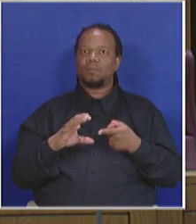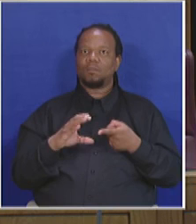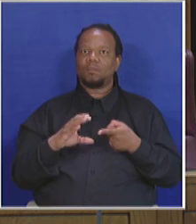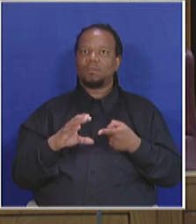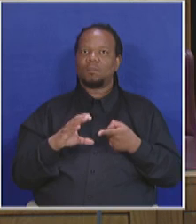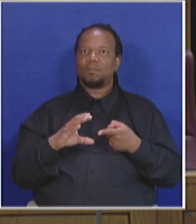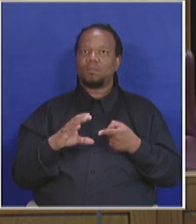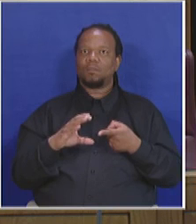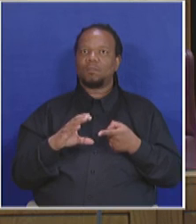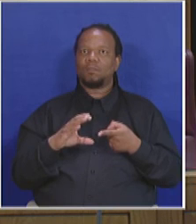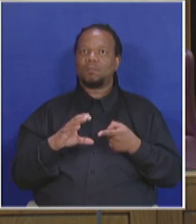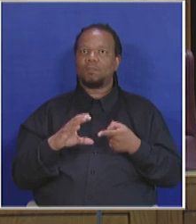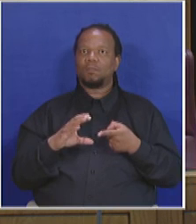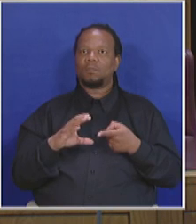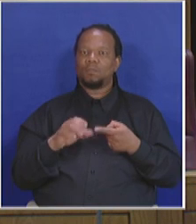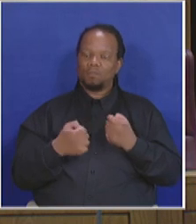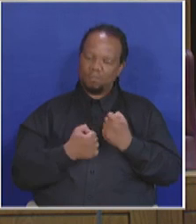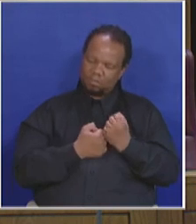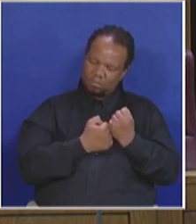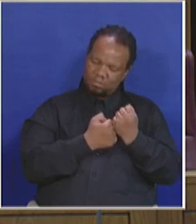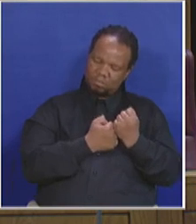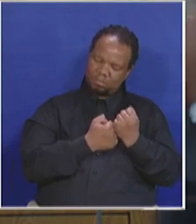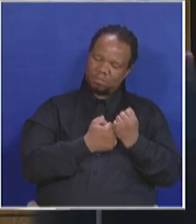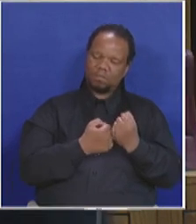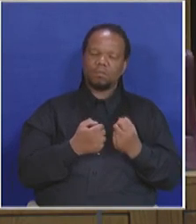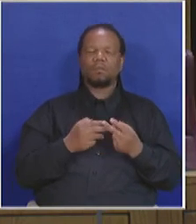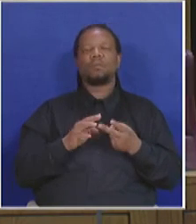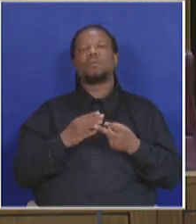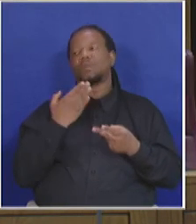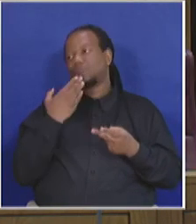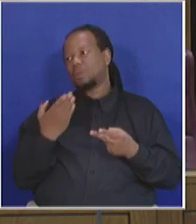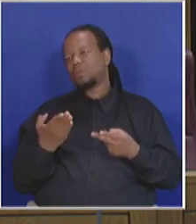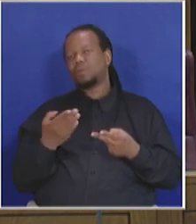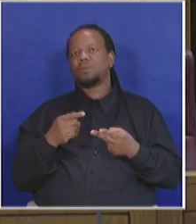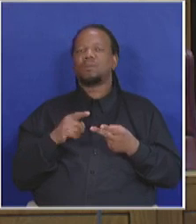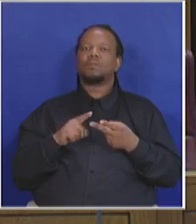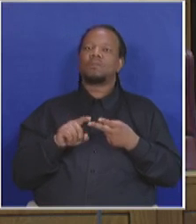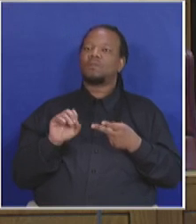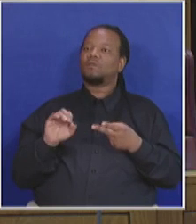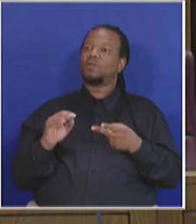Eastern Cape votes in favor, Honorable Chairperson. Thank you, sir. The Free State.